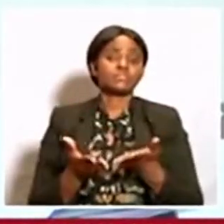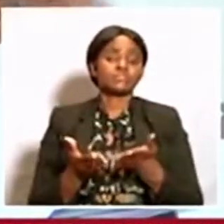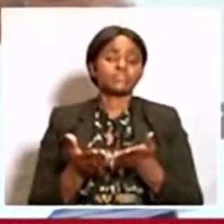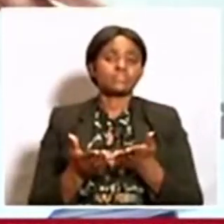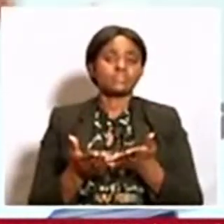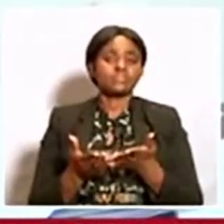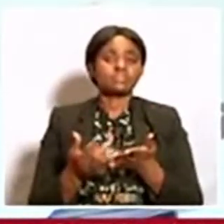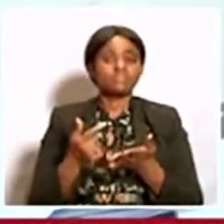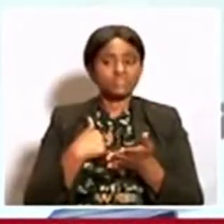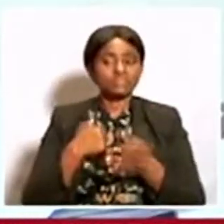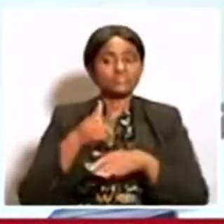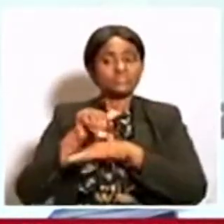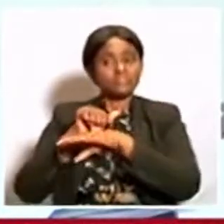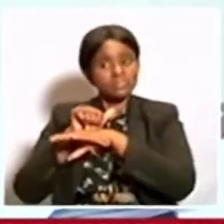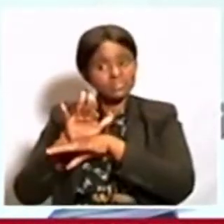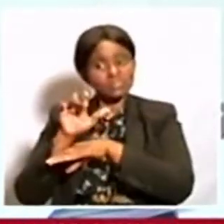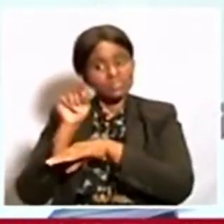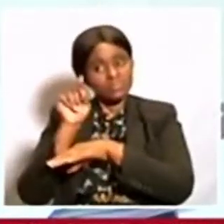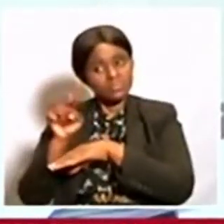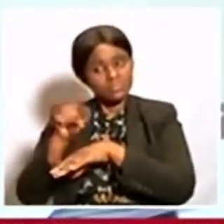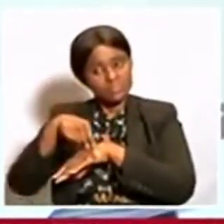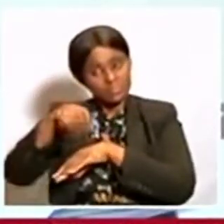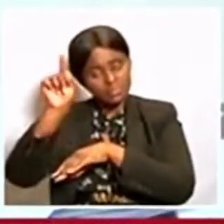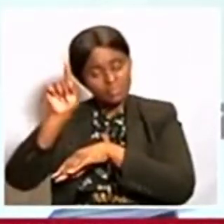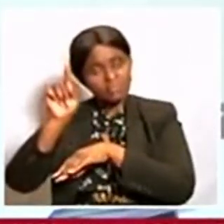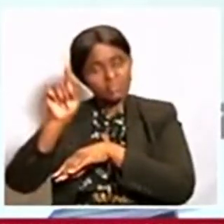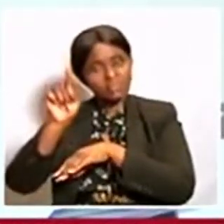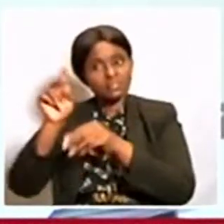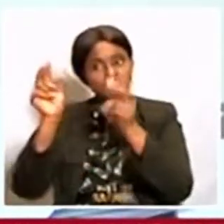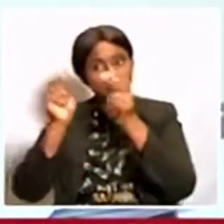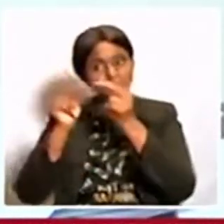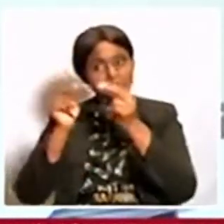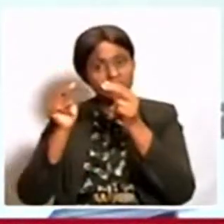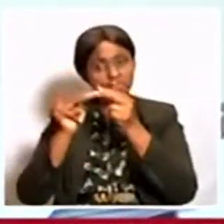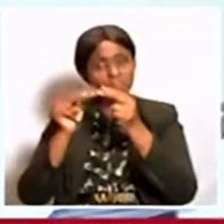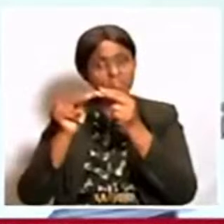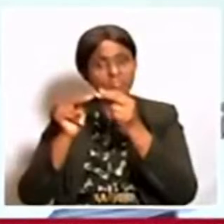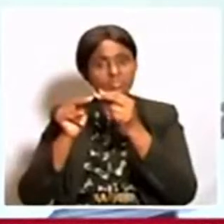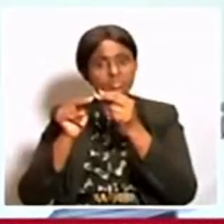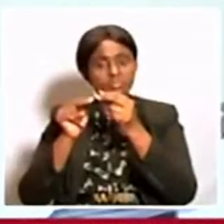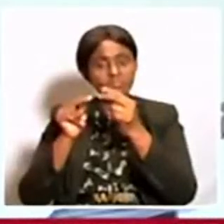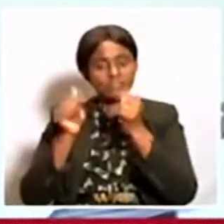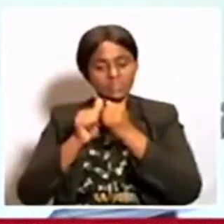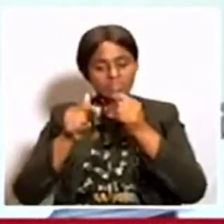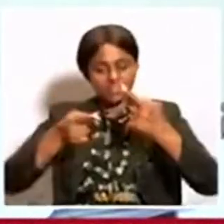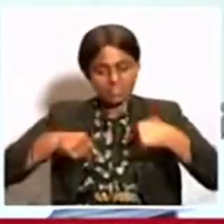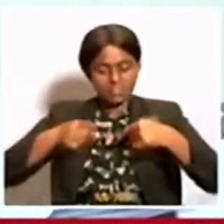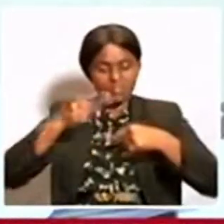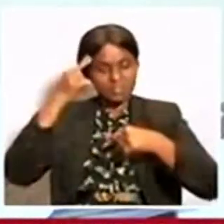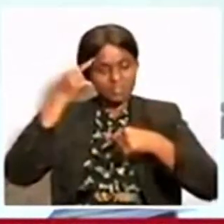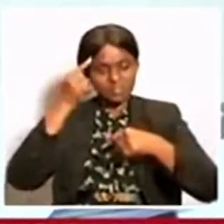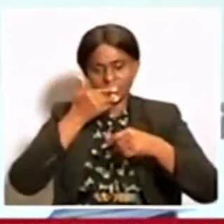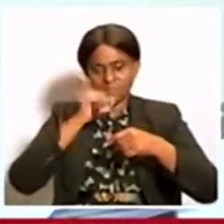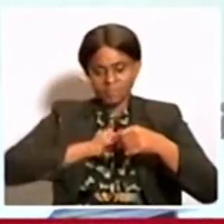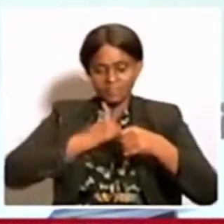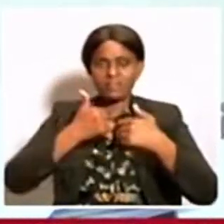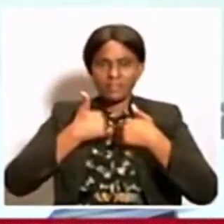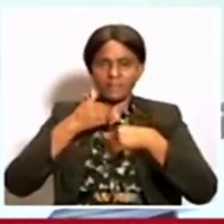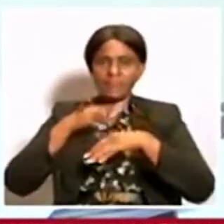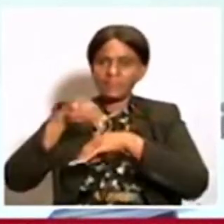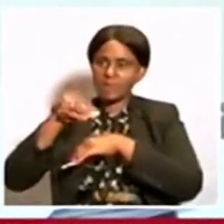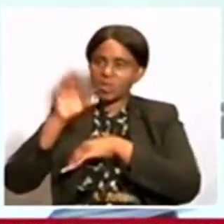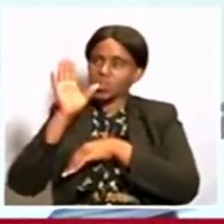I've sent him to get in touch with local government, but we had advised,